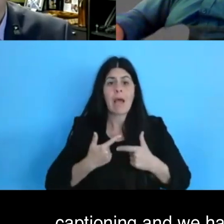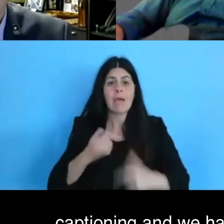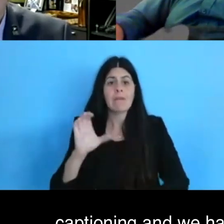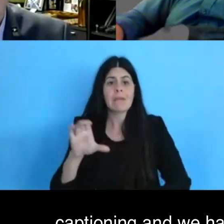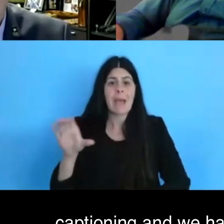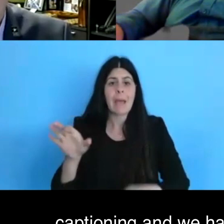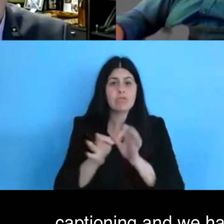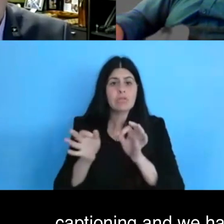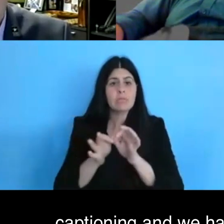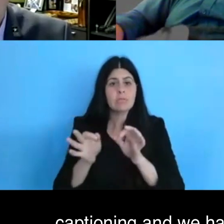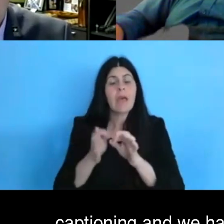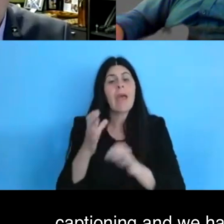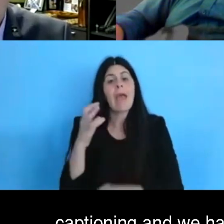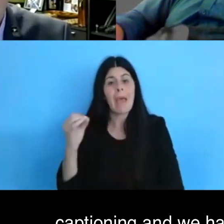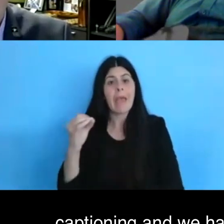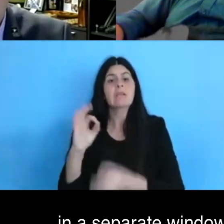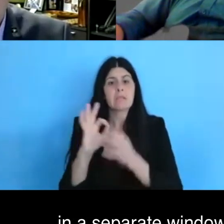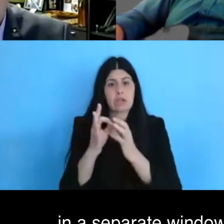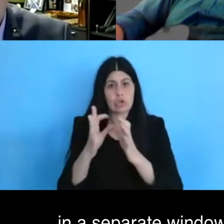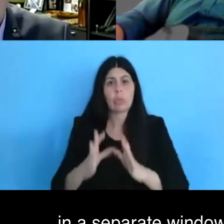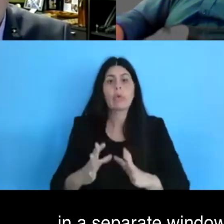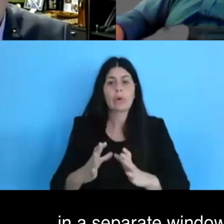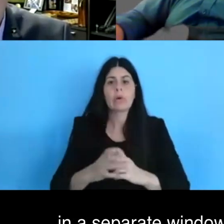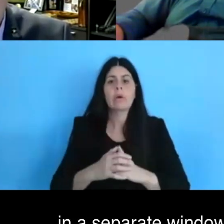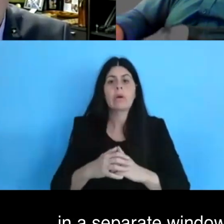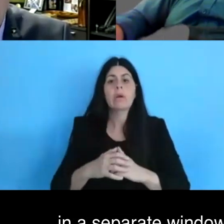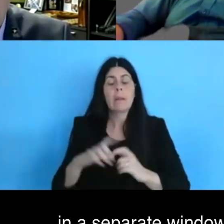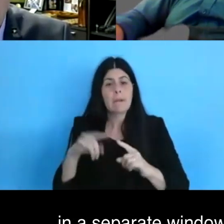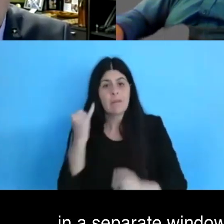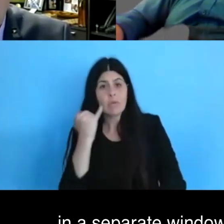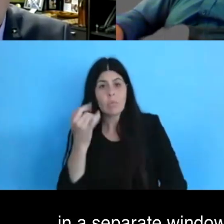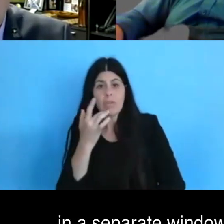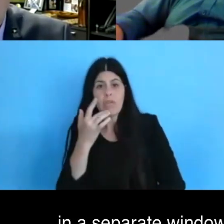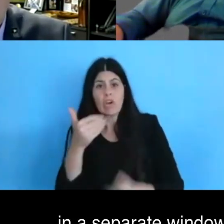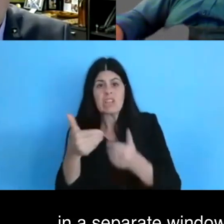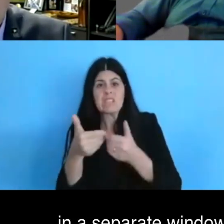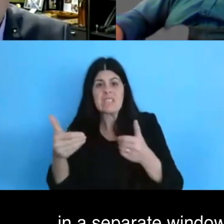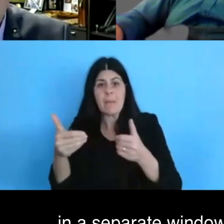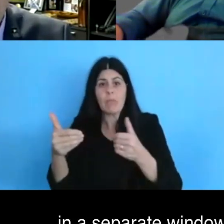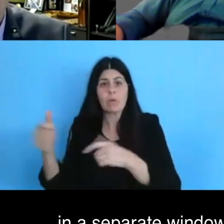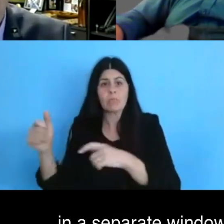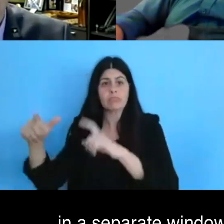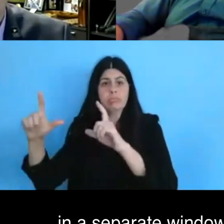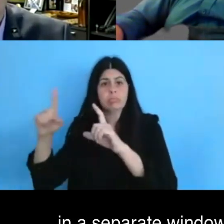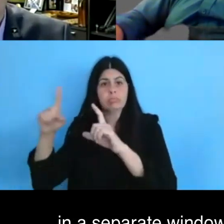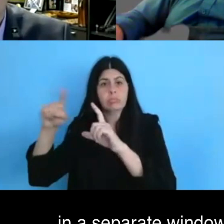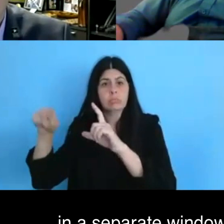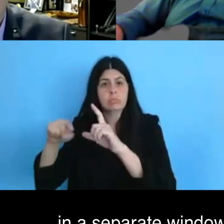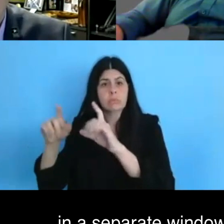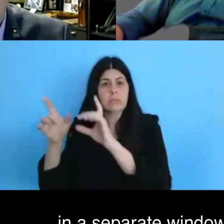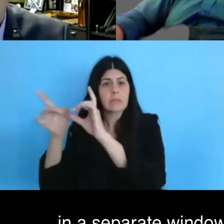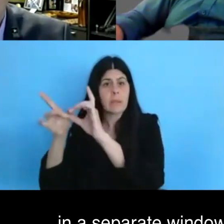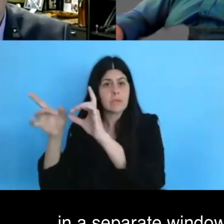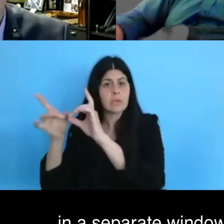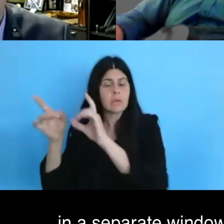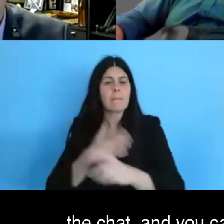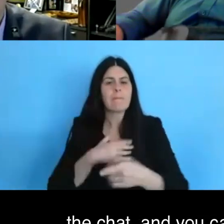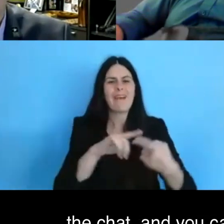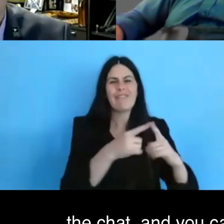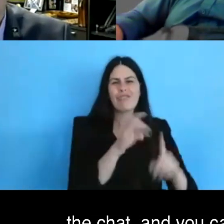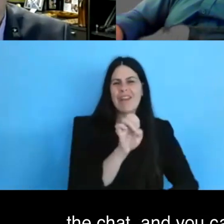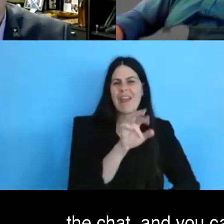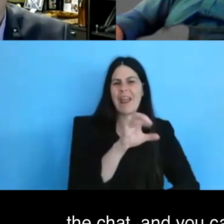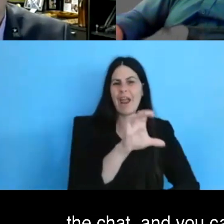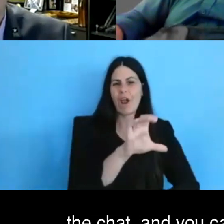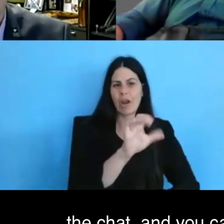prefer to view the live captioning in a separate window, my friend and colleague Eric Asher has just put that information into the